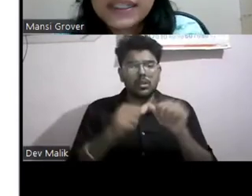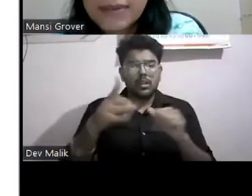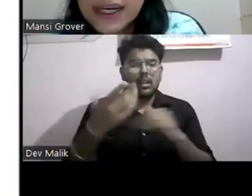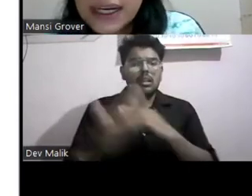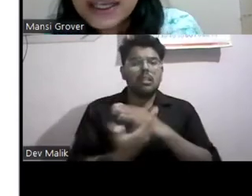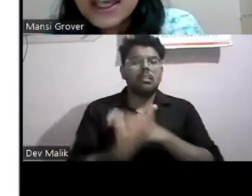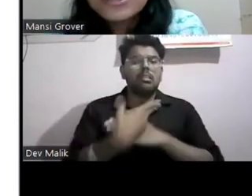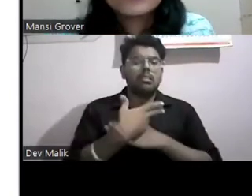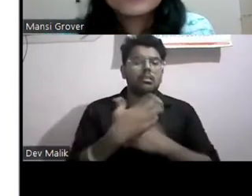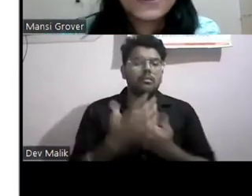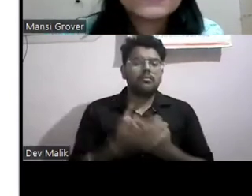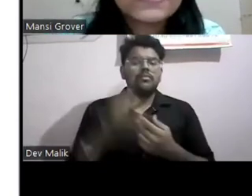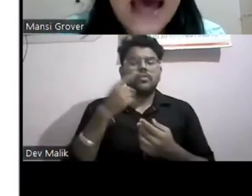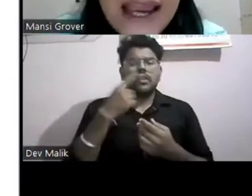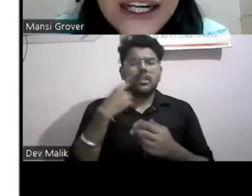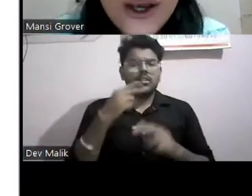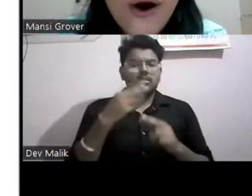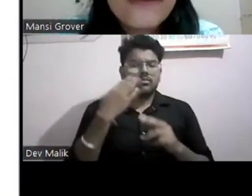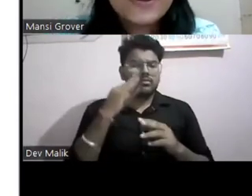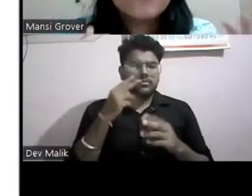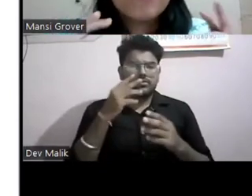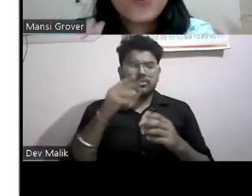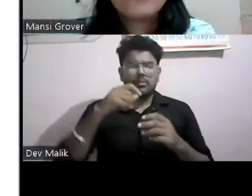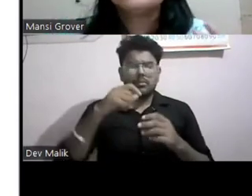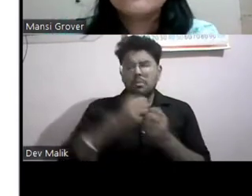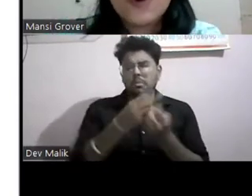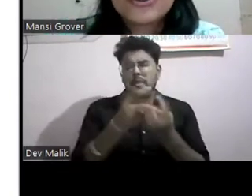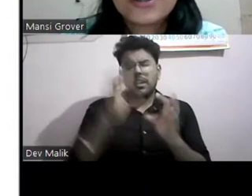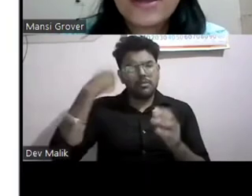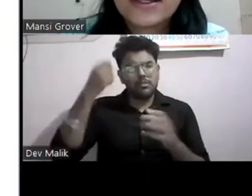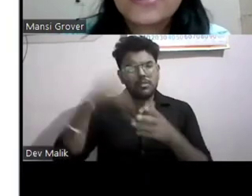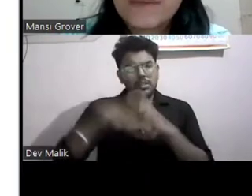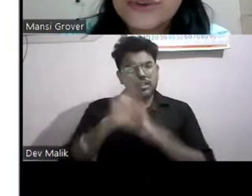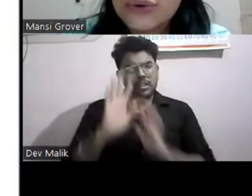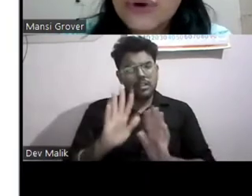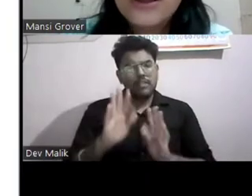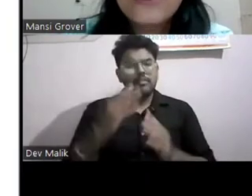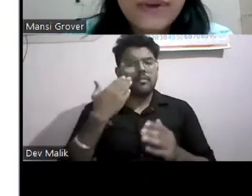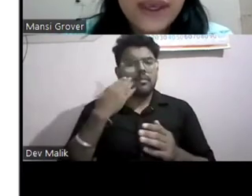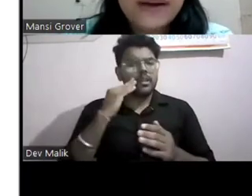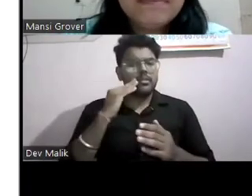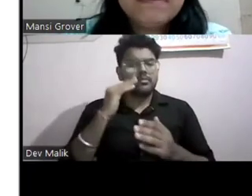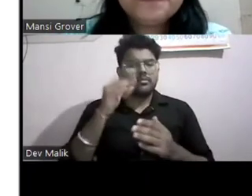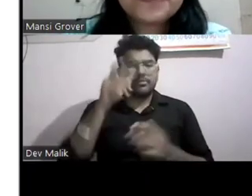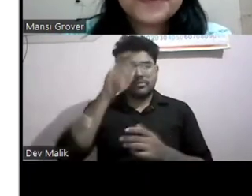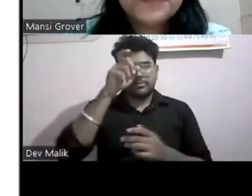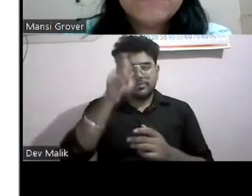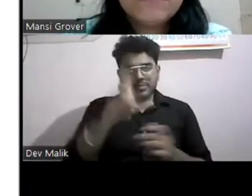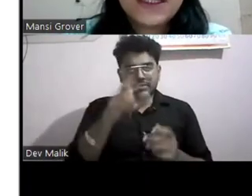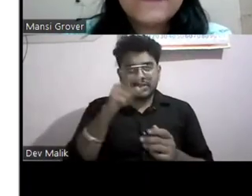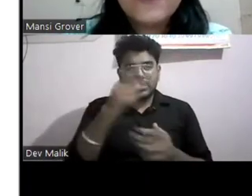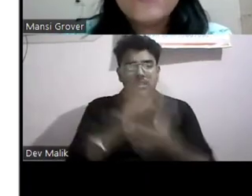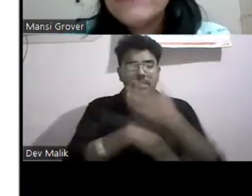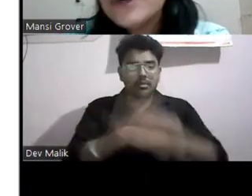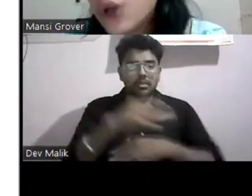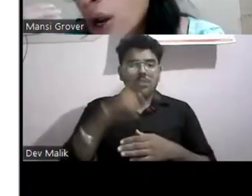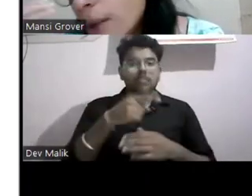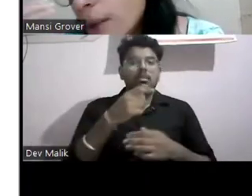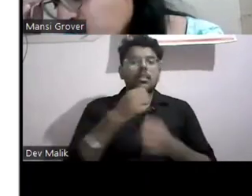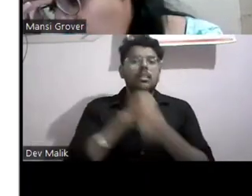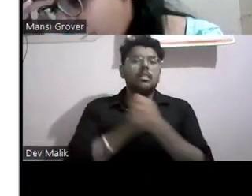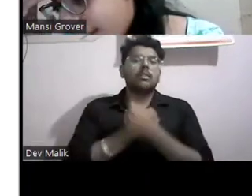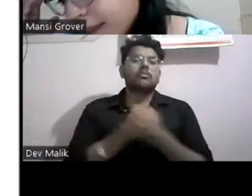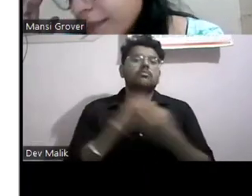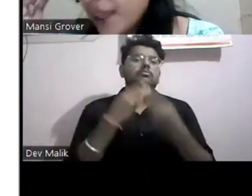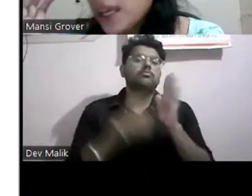of disability. So there's this idea of pure devotion when it comes to women. Now, when we talk